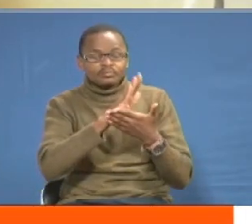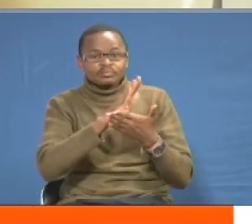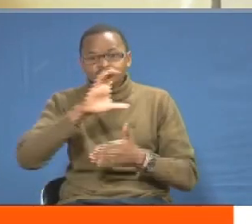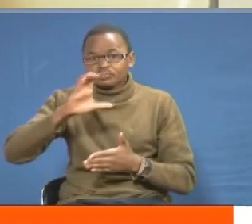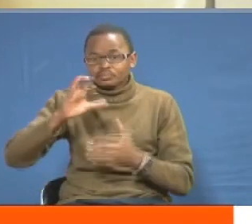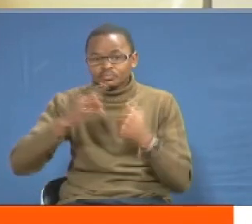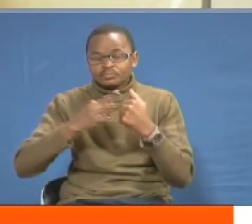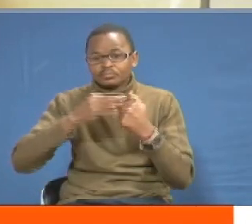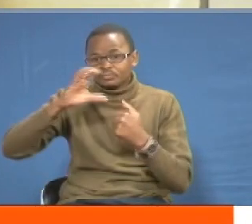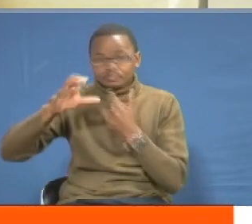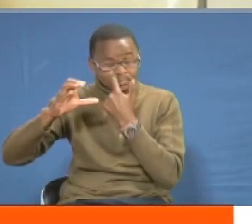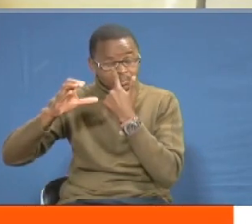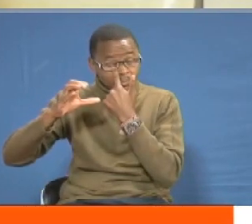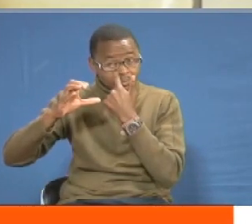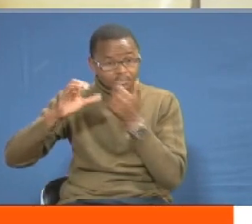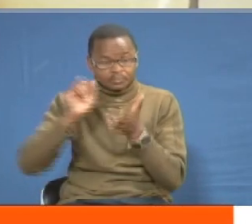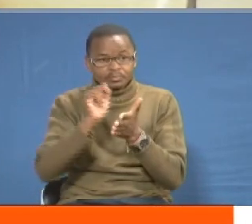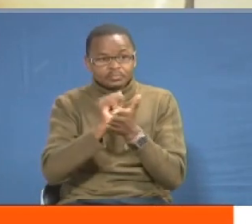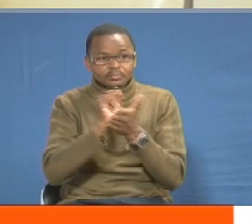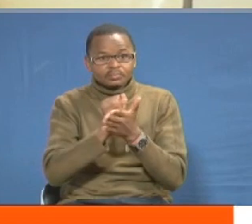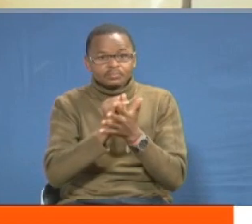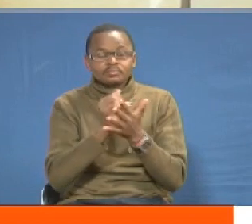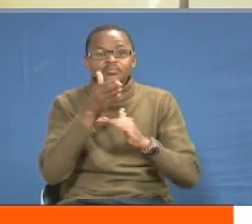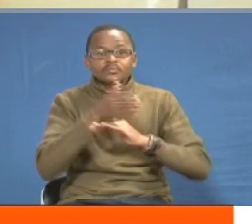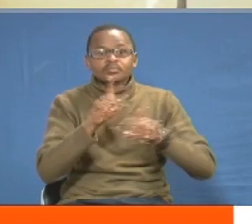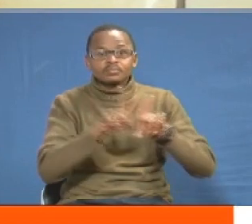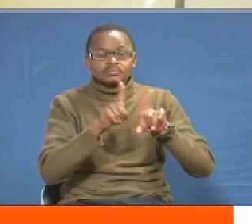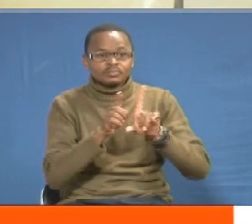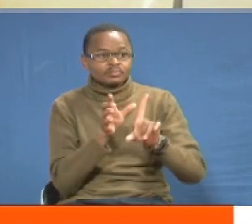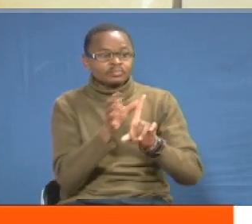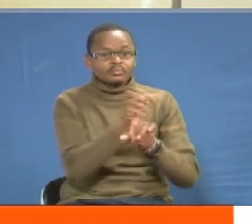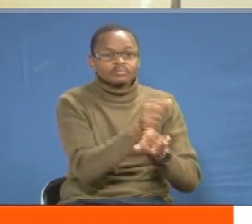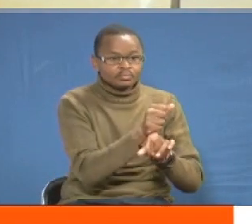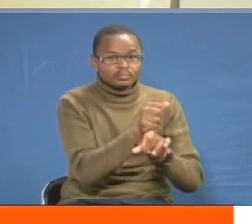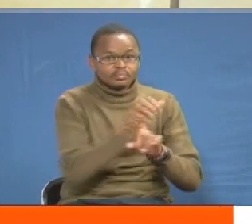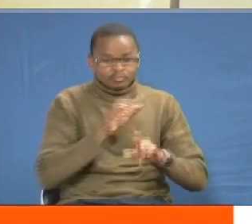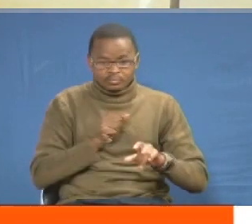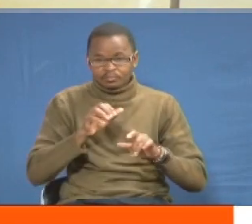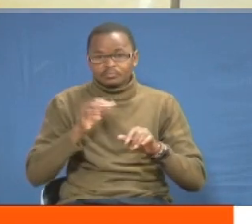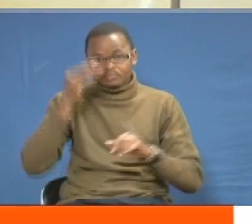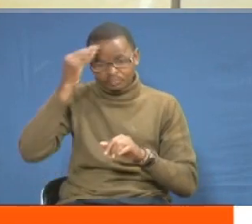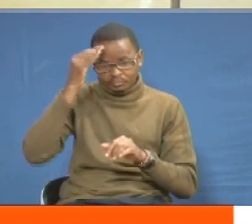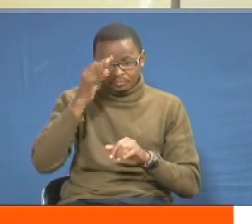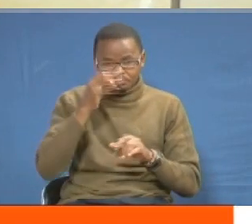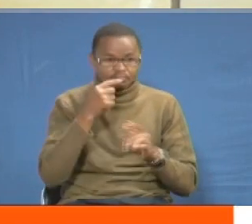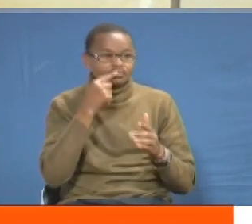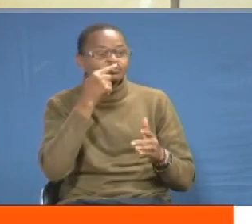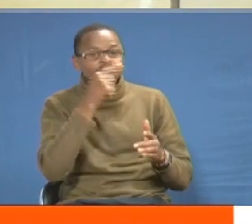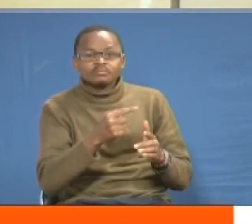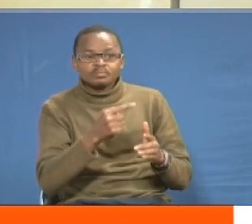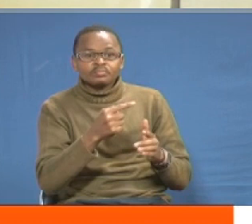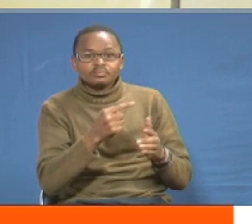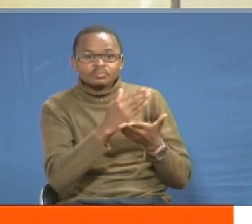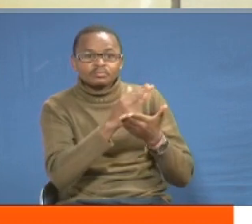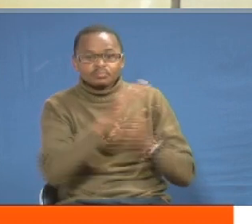some of the counties in the 8 counties? What are some of the counties that are lagging behind in terms of achieving girl child education? If you could point